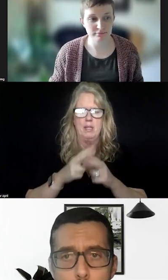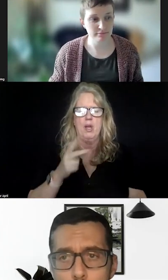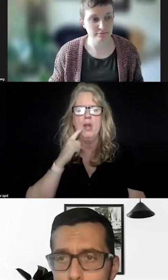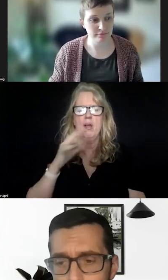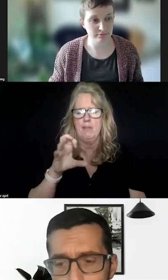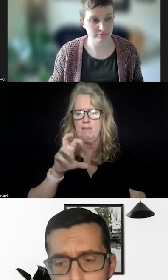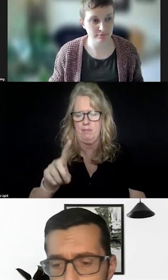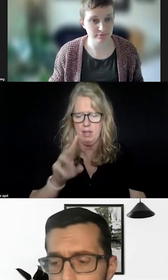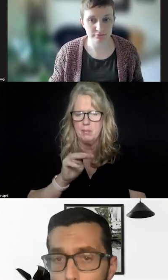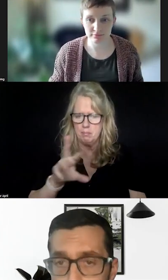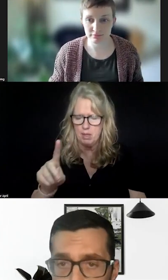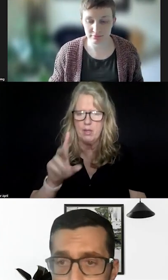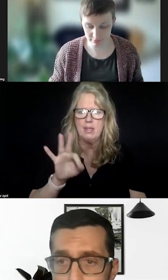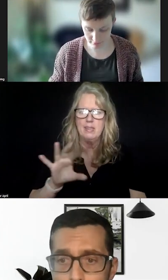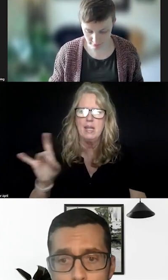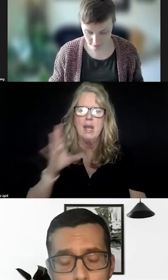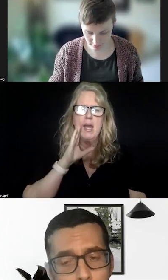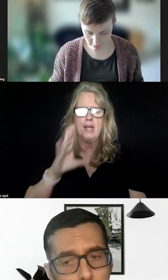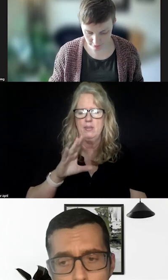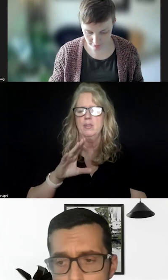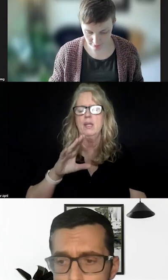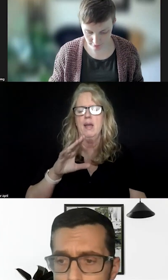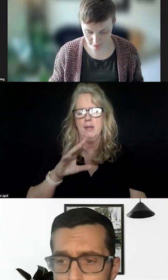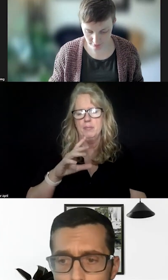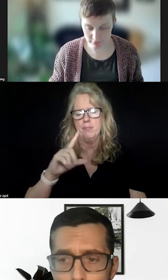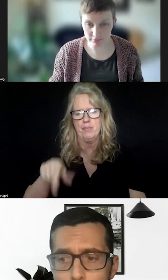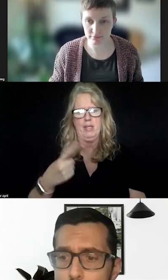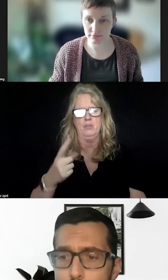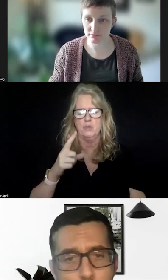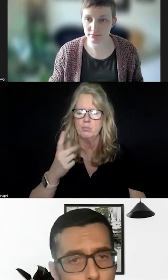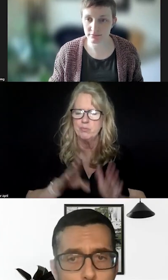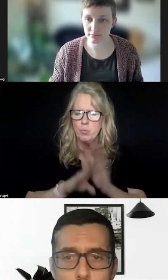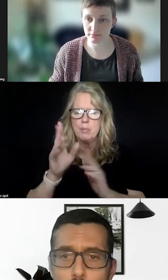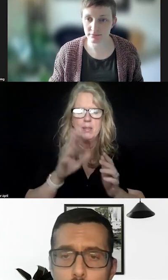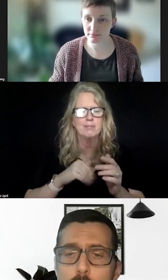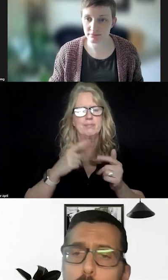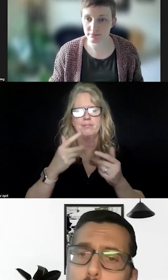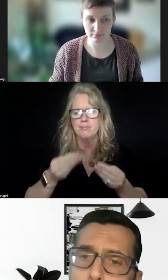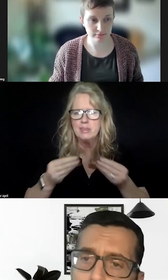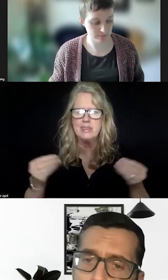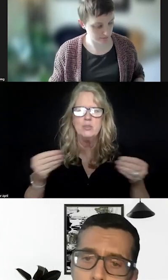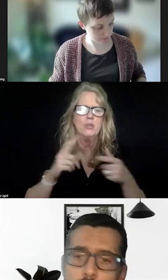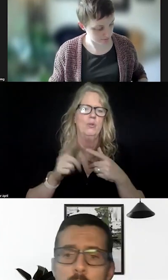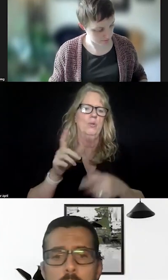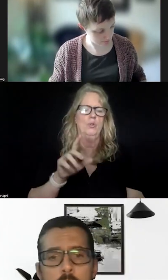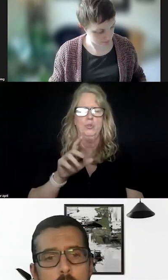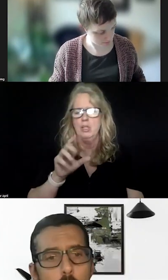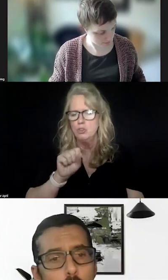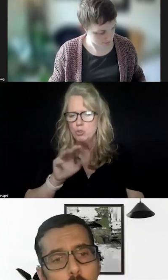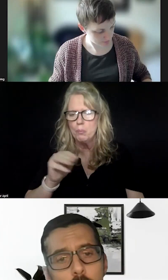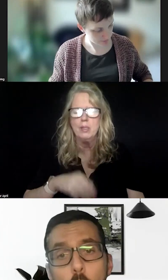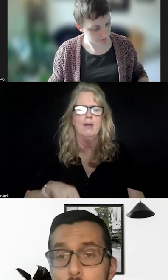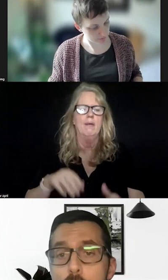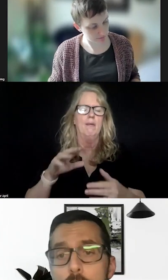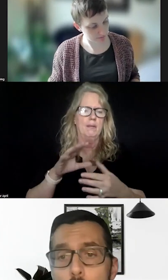988 campaign, that has a standalone website and has developed branded materials and social media content. And so